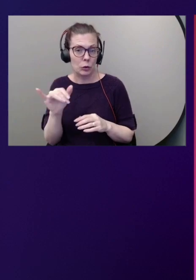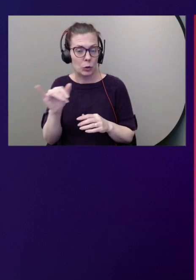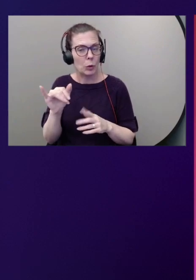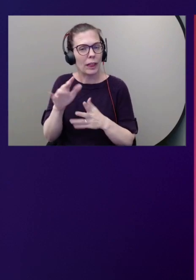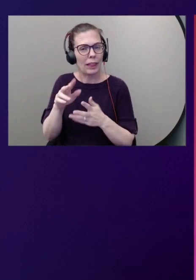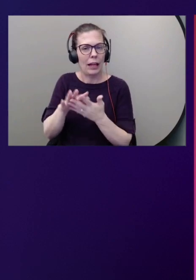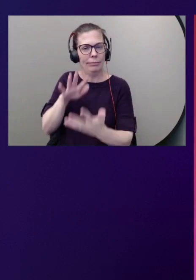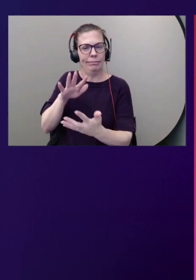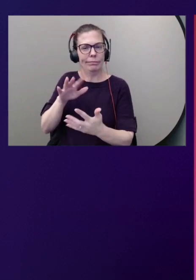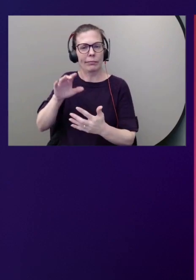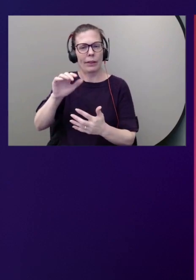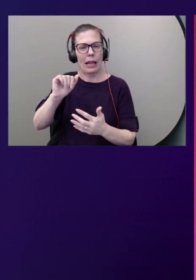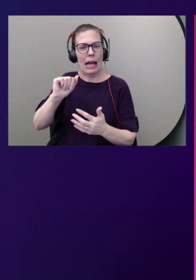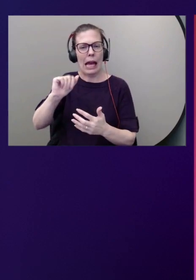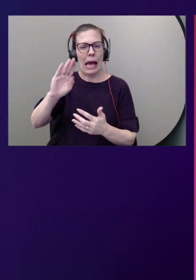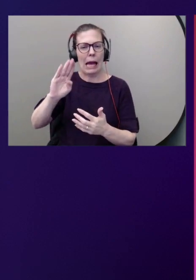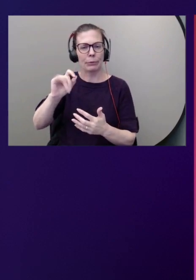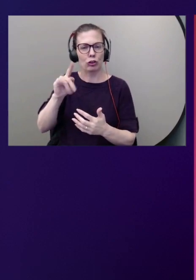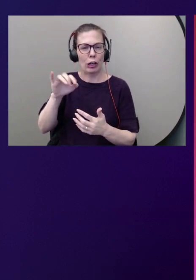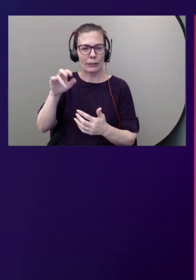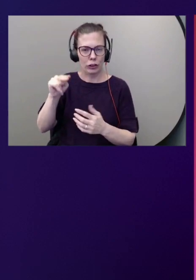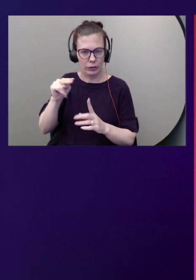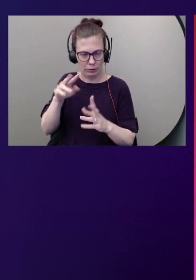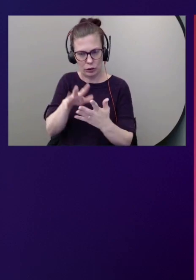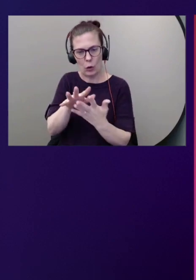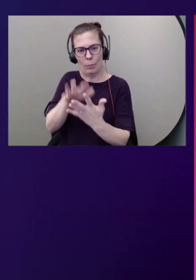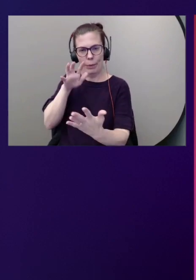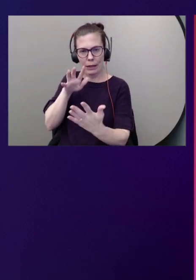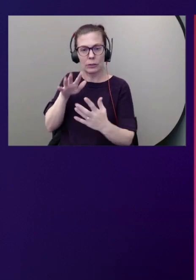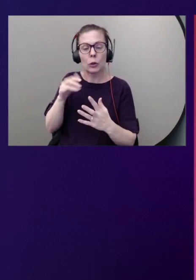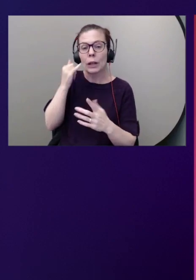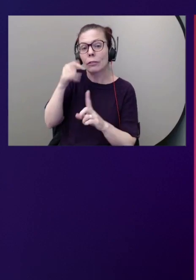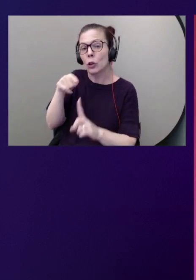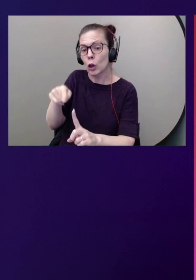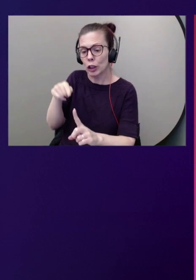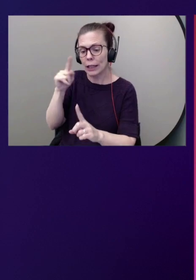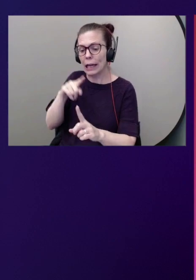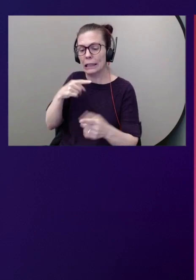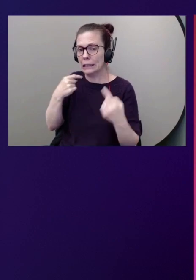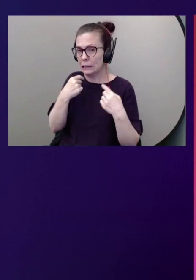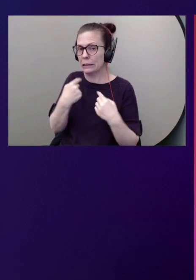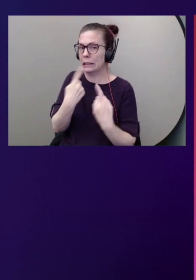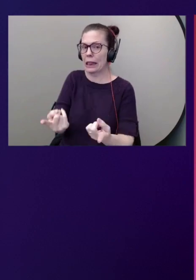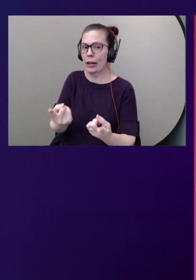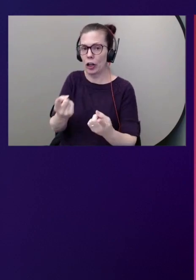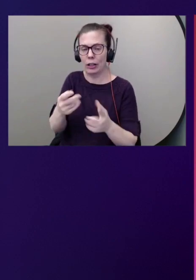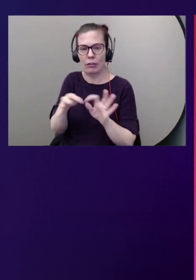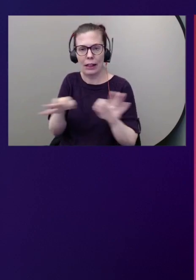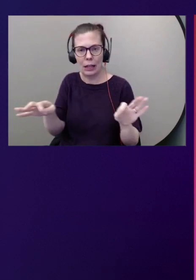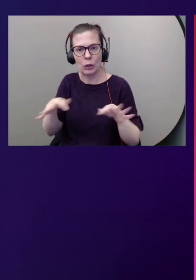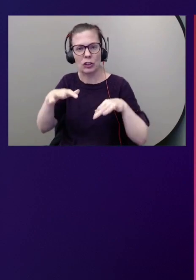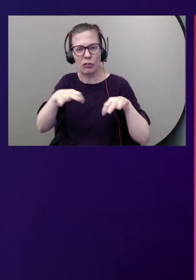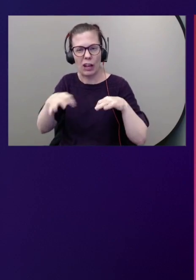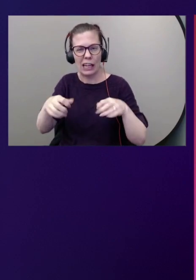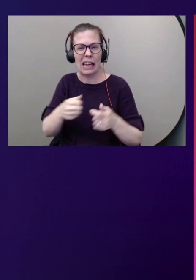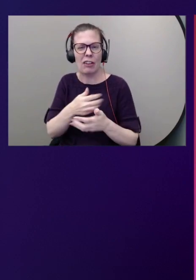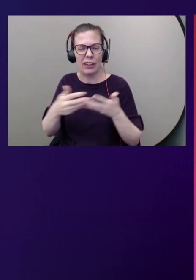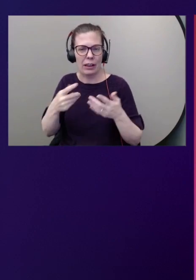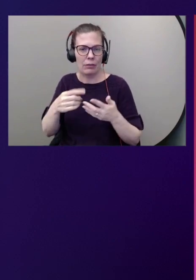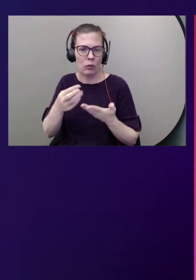right? If you look at a declarative language, you have to define everything to make up the resources.